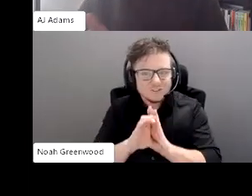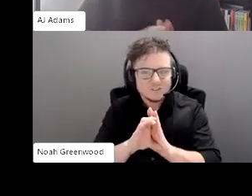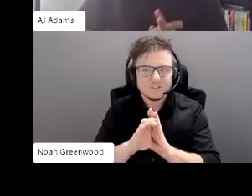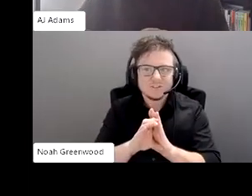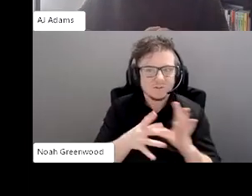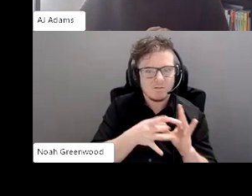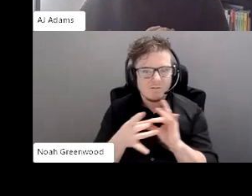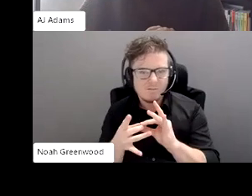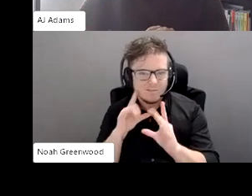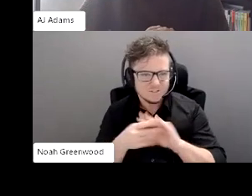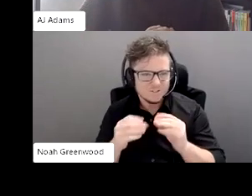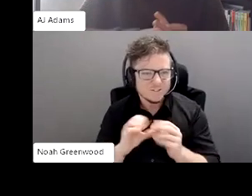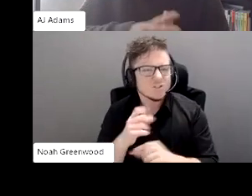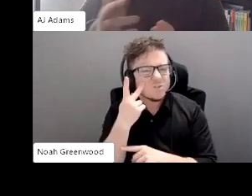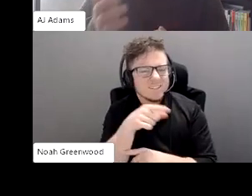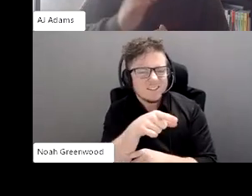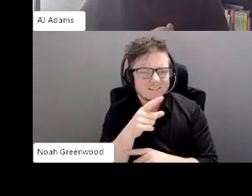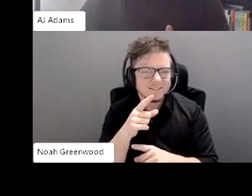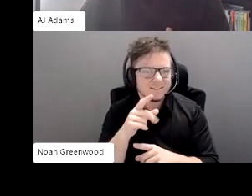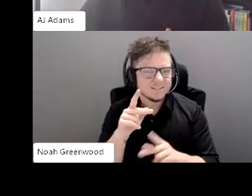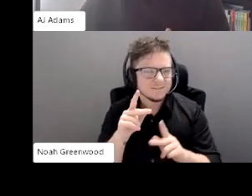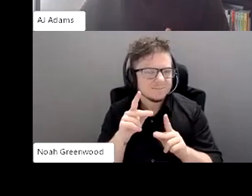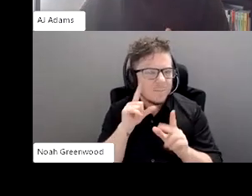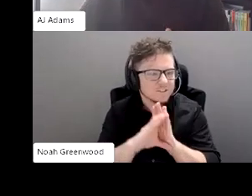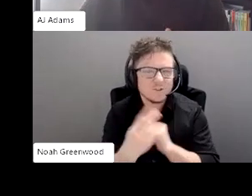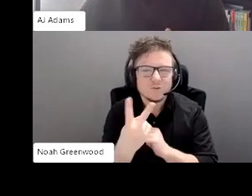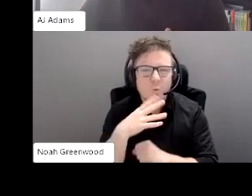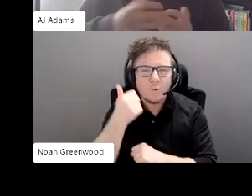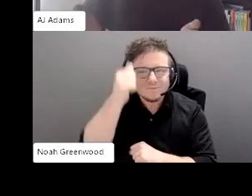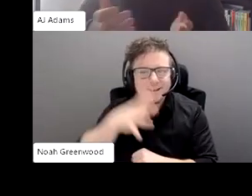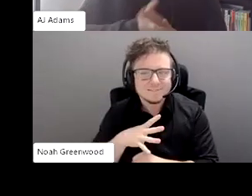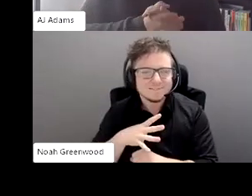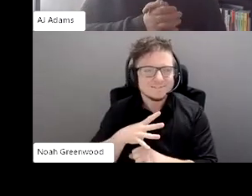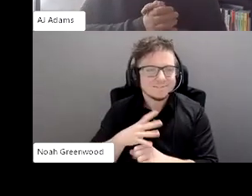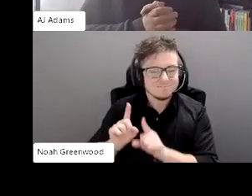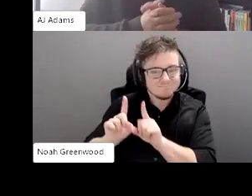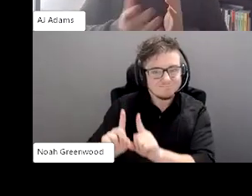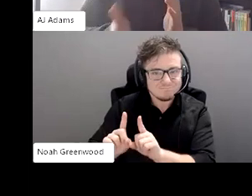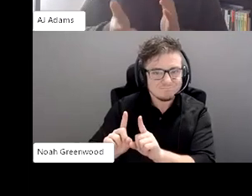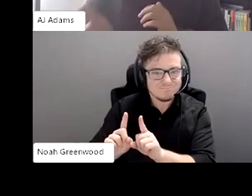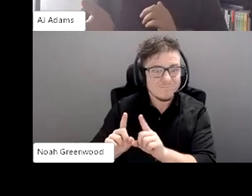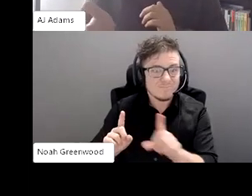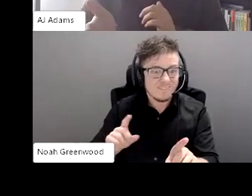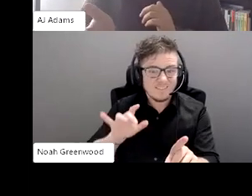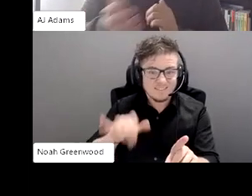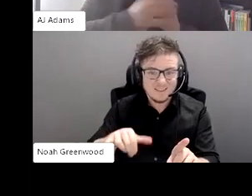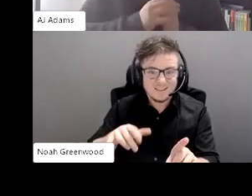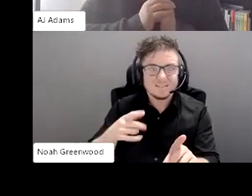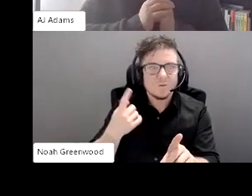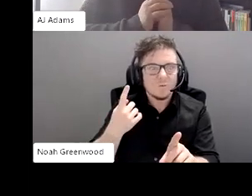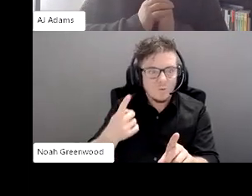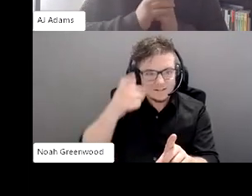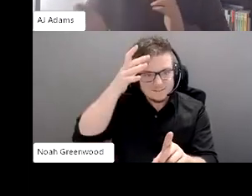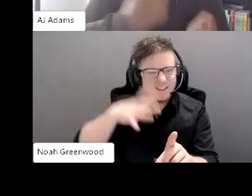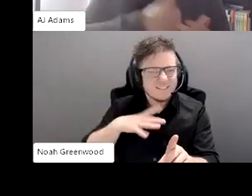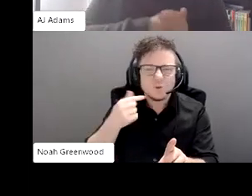you can see in the photo of the two older gentlemen standing in front of the photo, that's actually one of the gentlemen in the